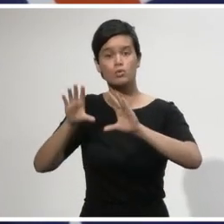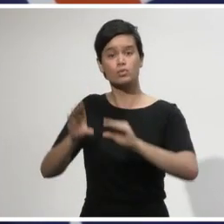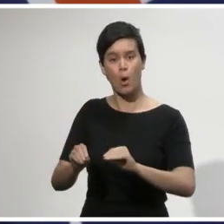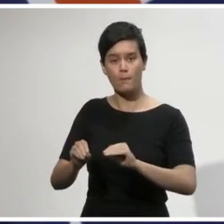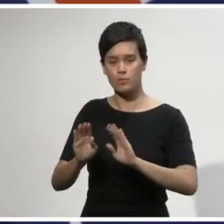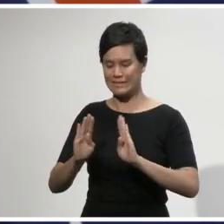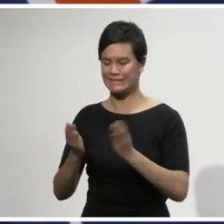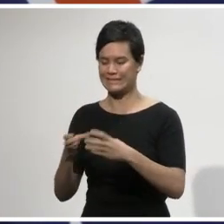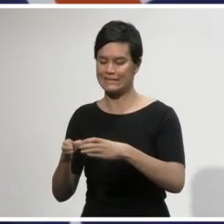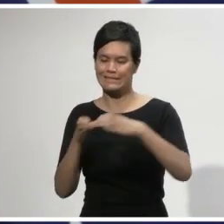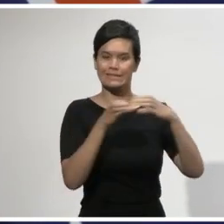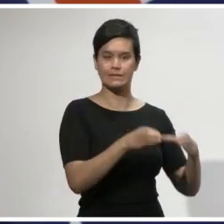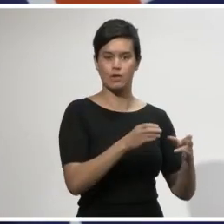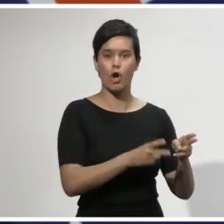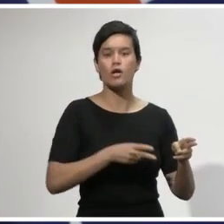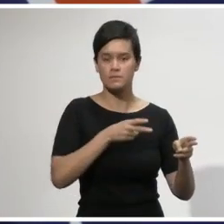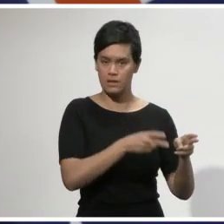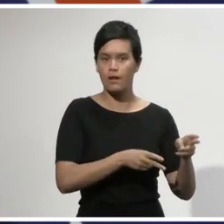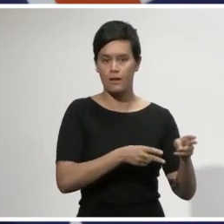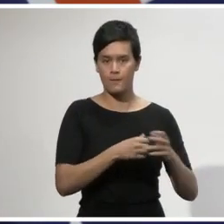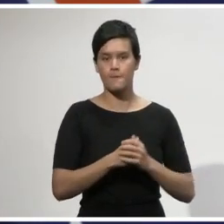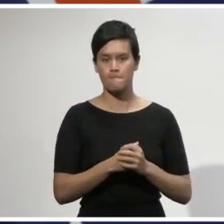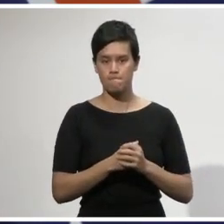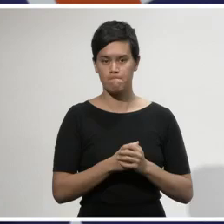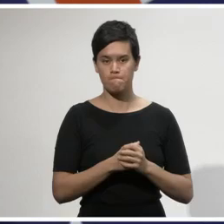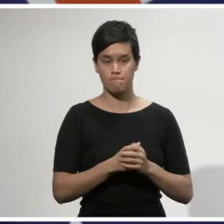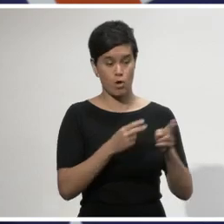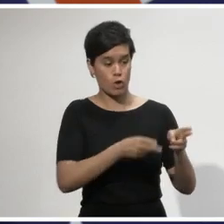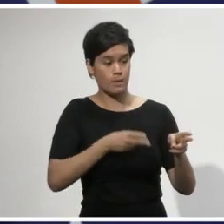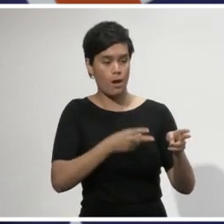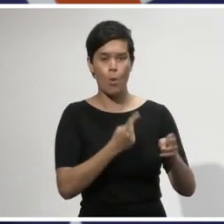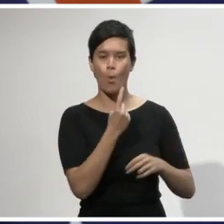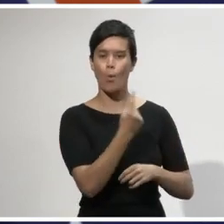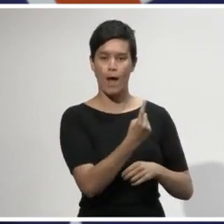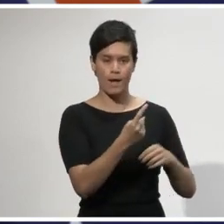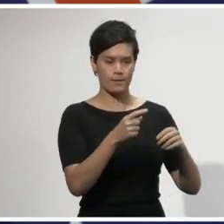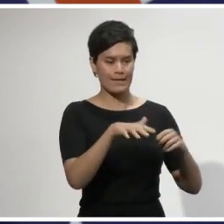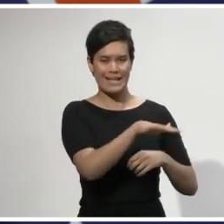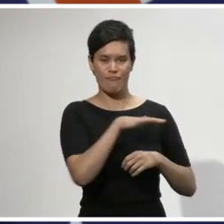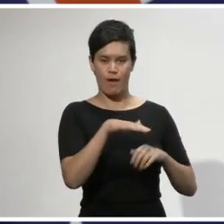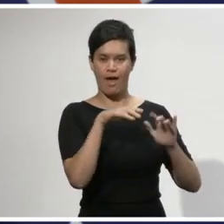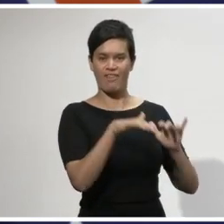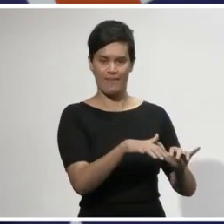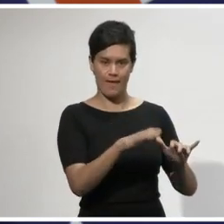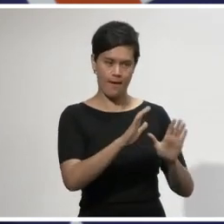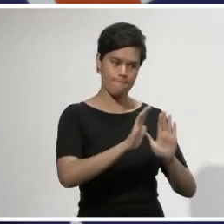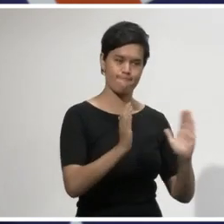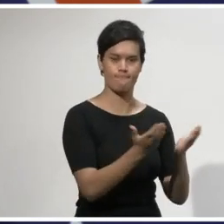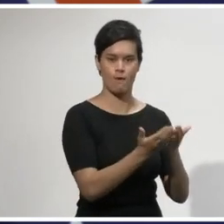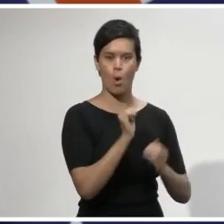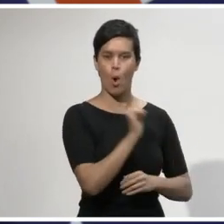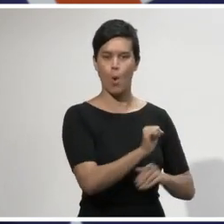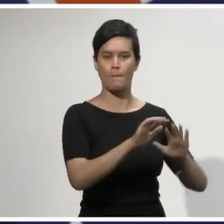Those residents were relocated to a ward at Burwood to allow them to isolate together in a group bubble.